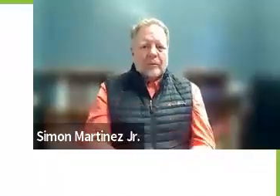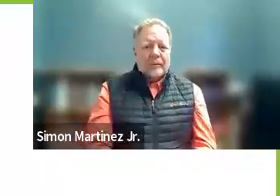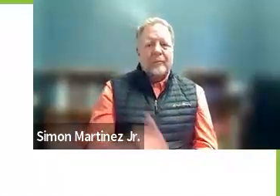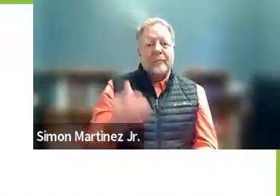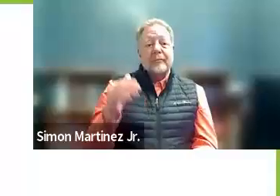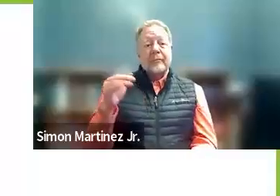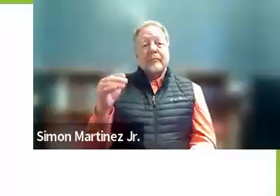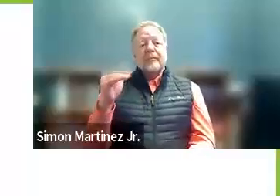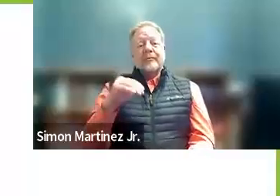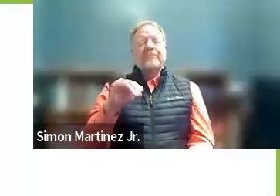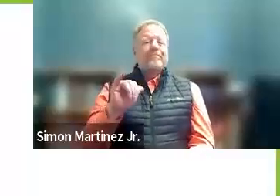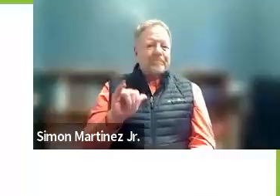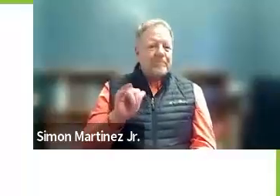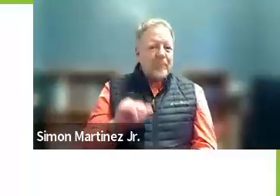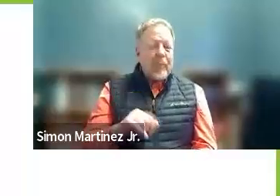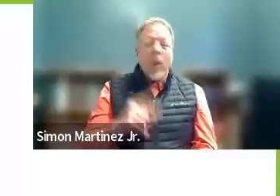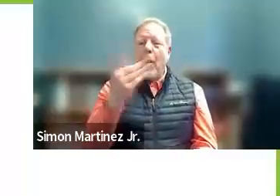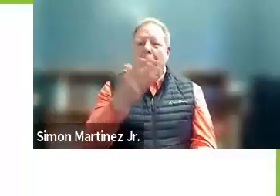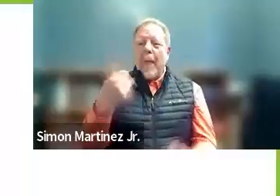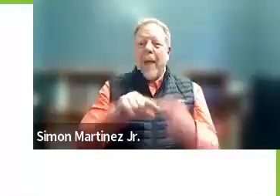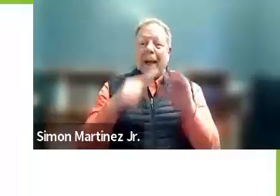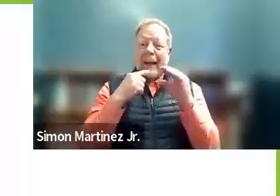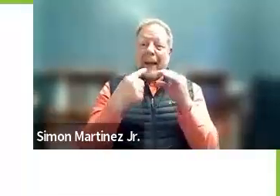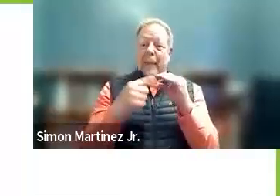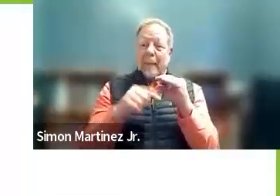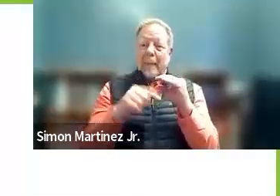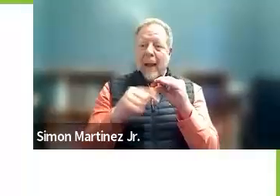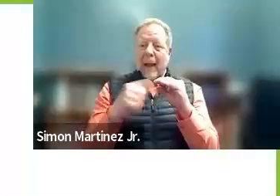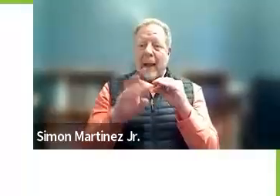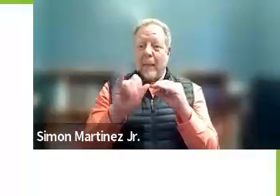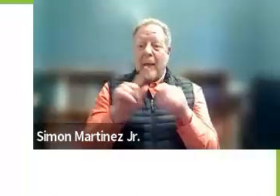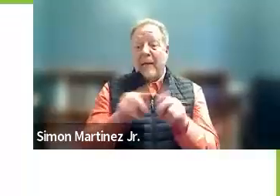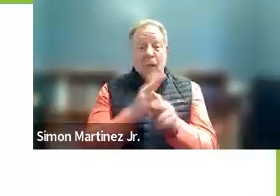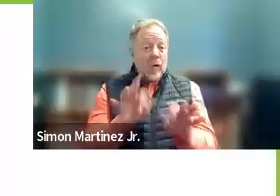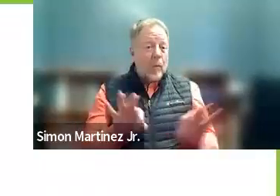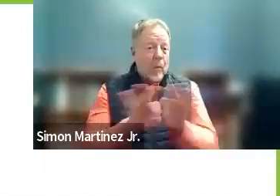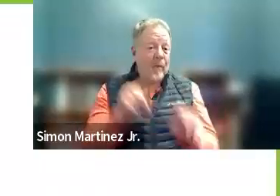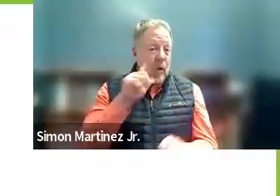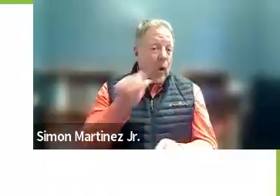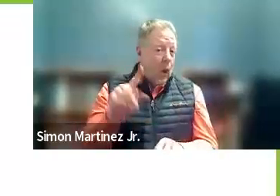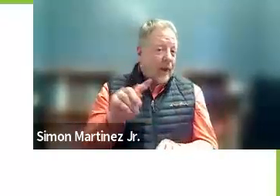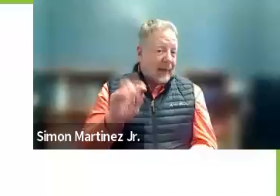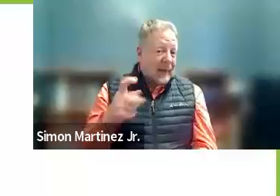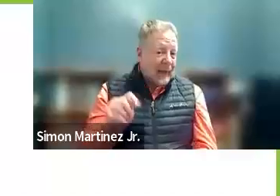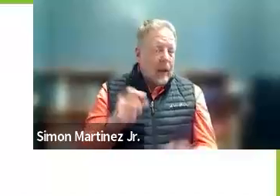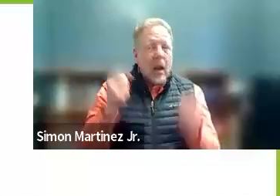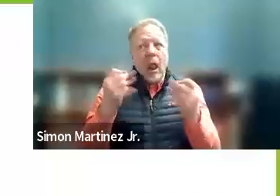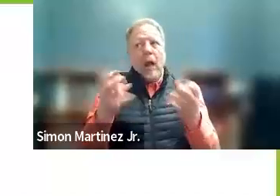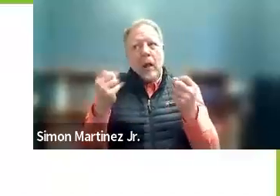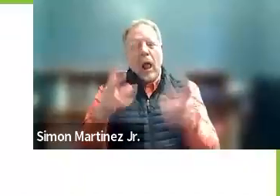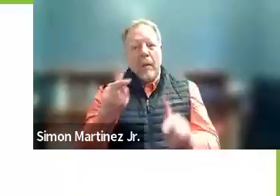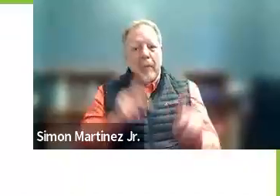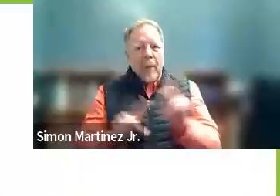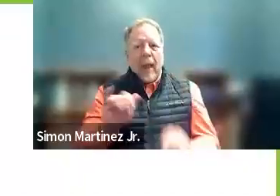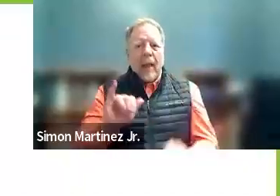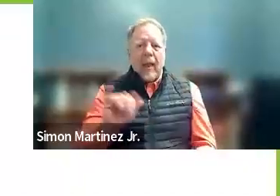Um, huh. One thing about emails that is important for alt text, lots and lots of people, I think it's like